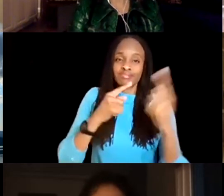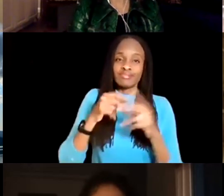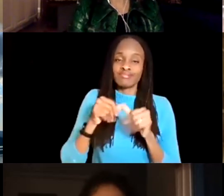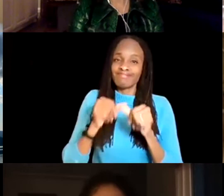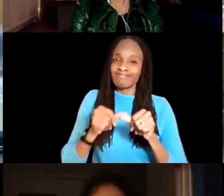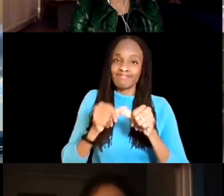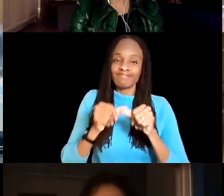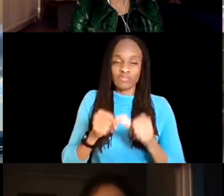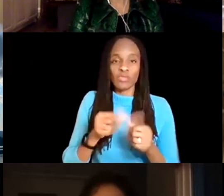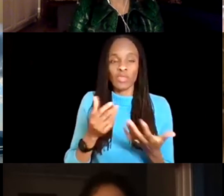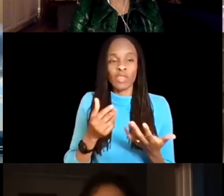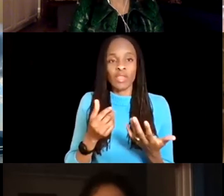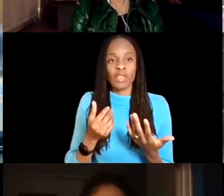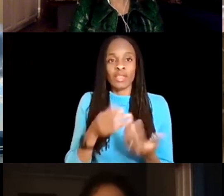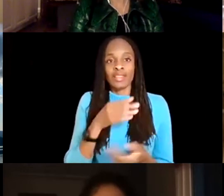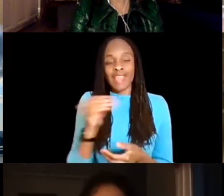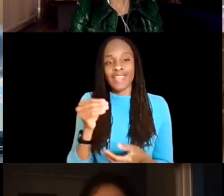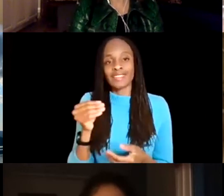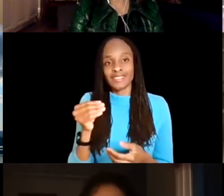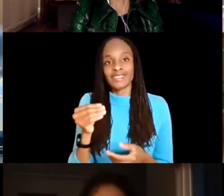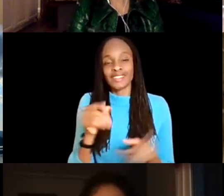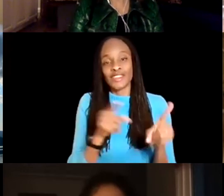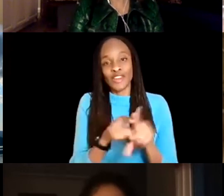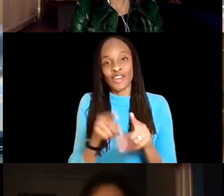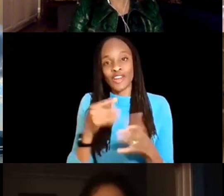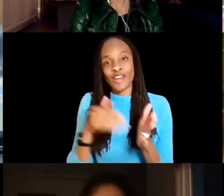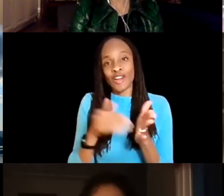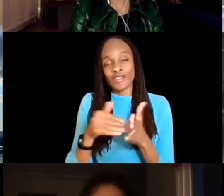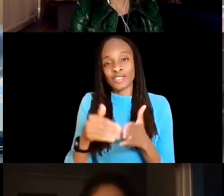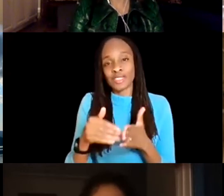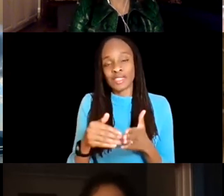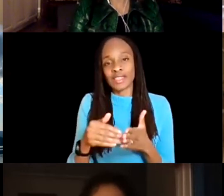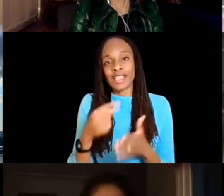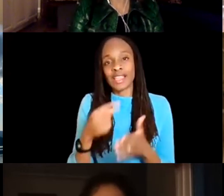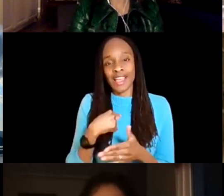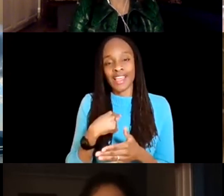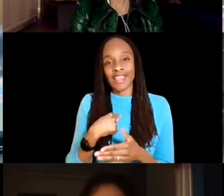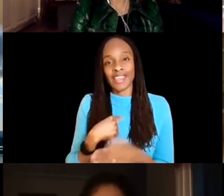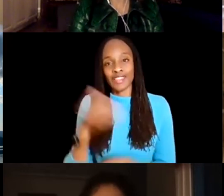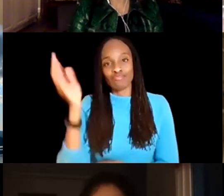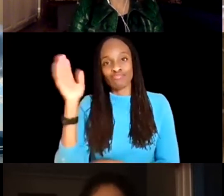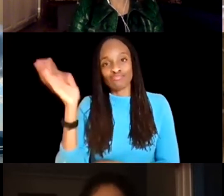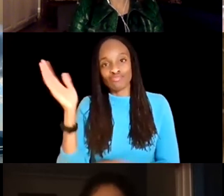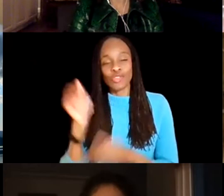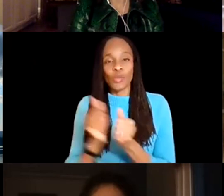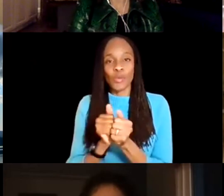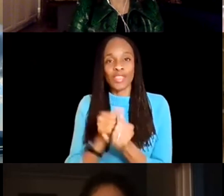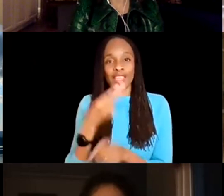and then also believing yourself. I often talk to high school students and whatnot, but